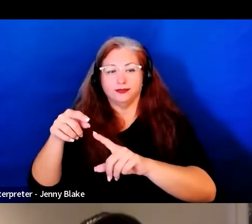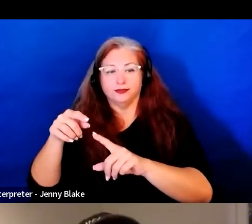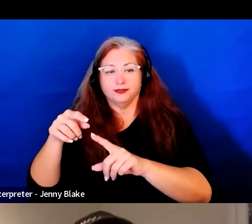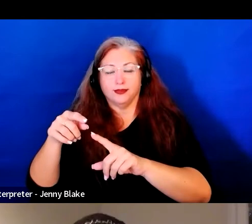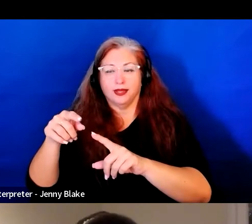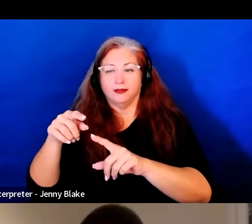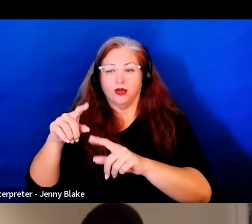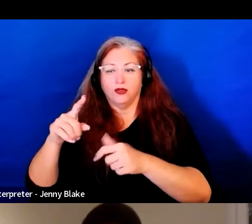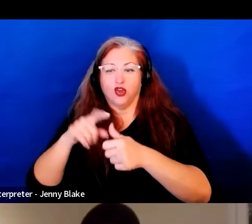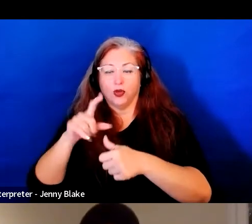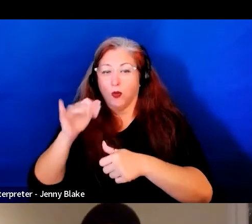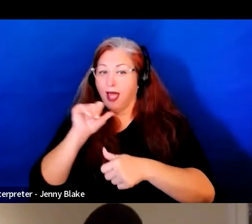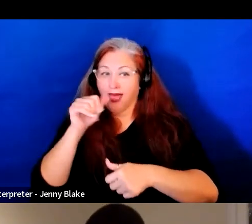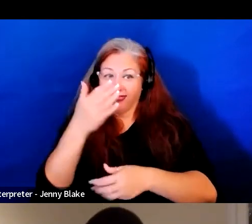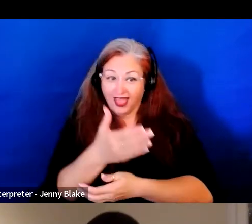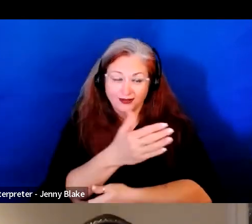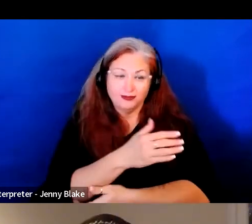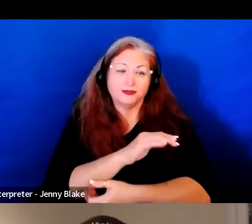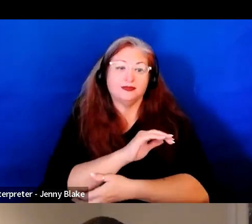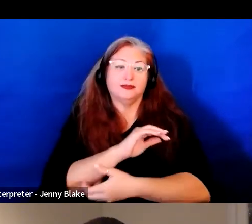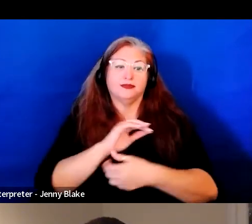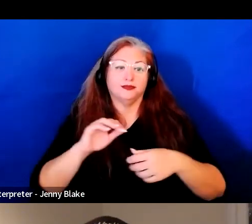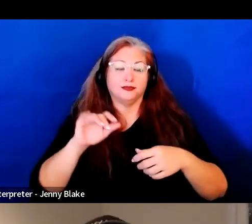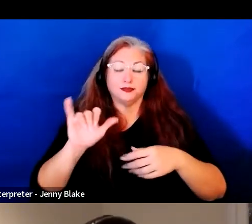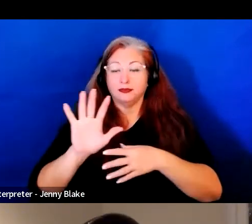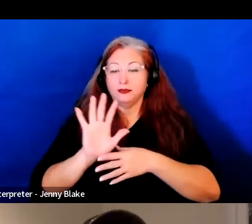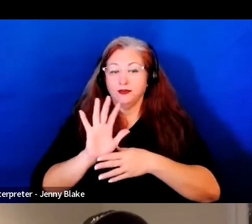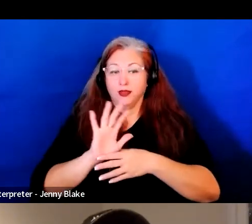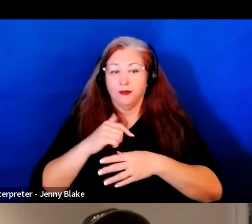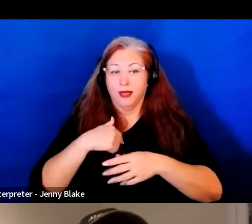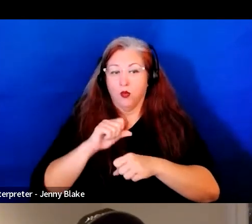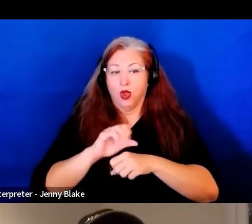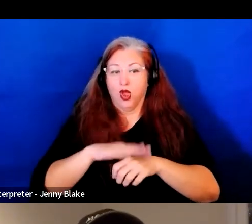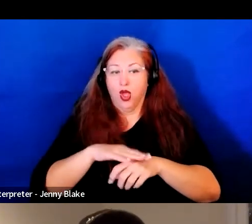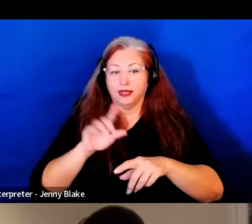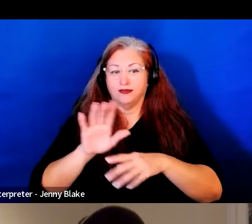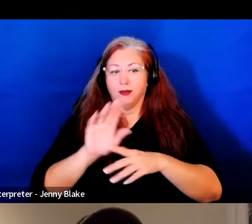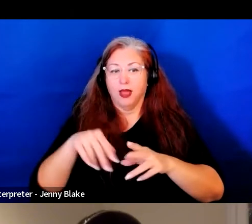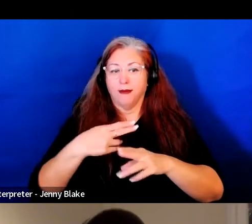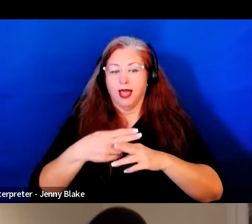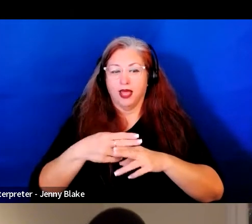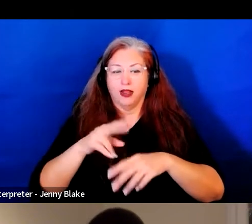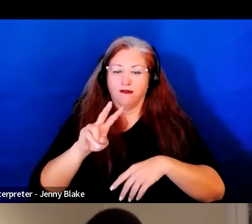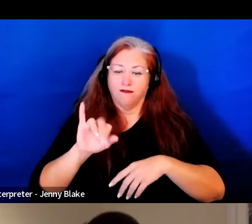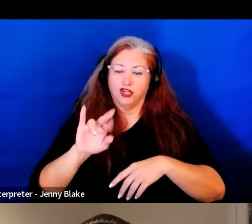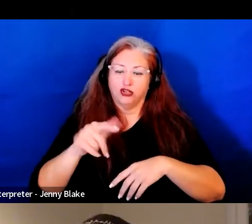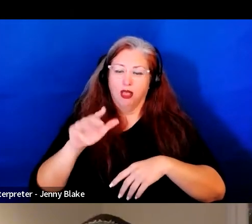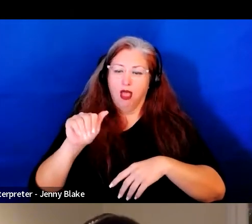brings us back to the question of why I'm not there, is that, the film that I'm working on, which is basically a film about Virgil Abloh, who is